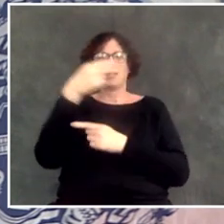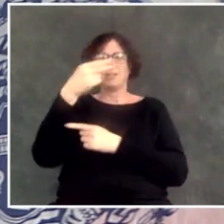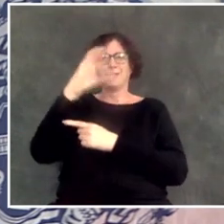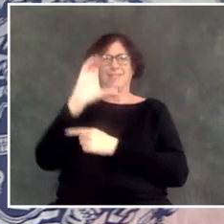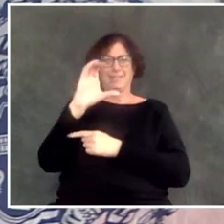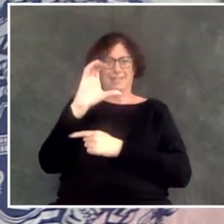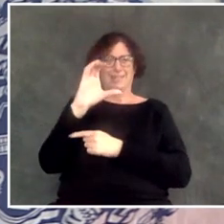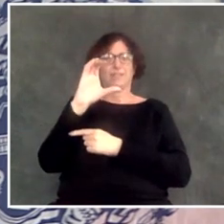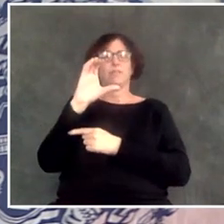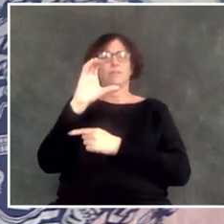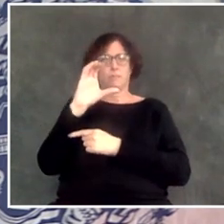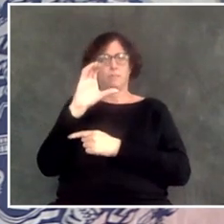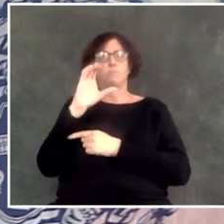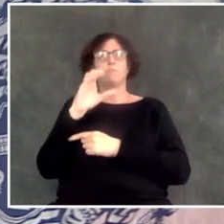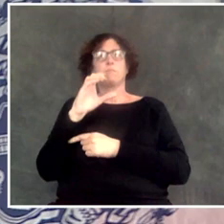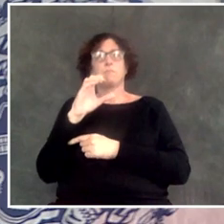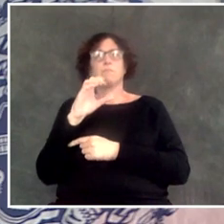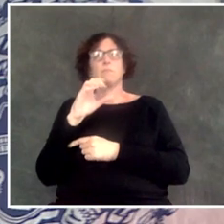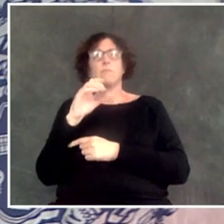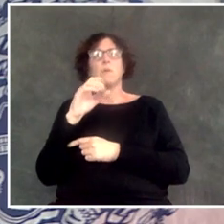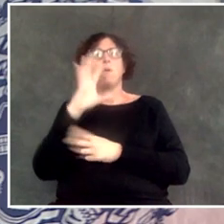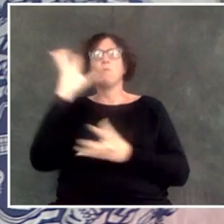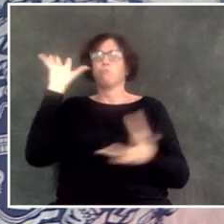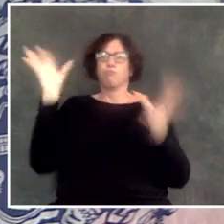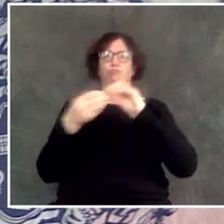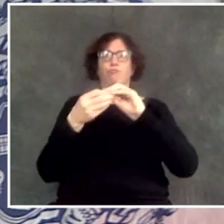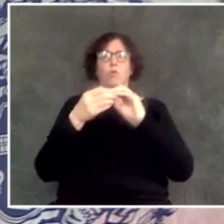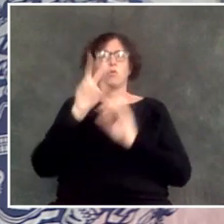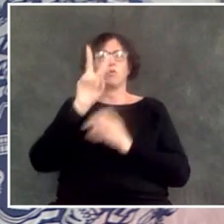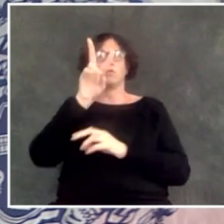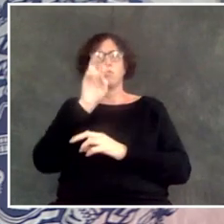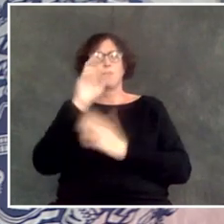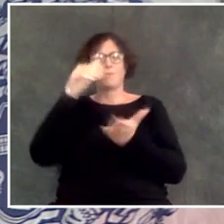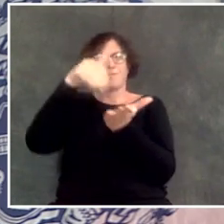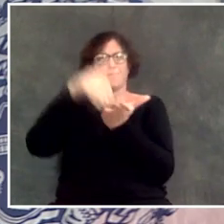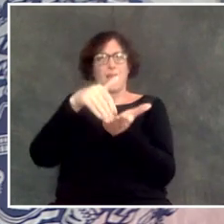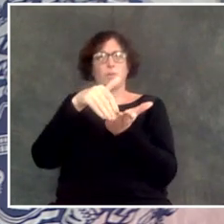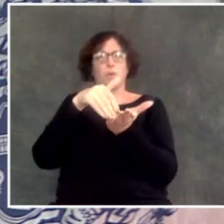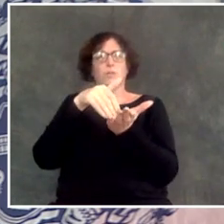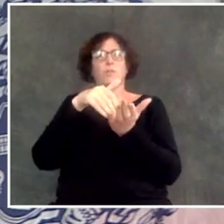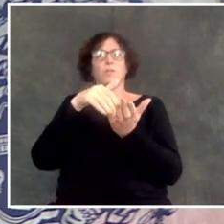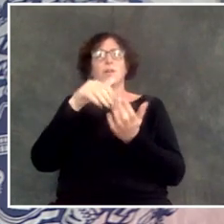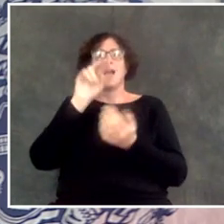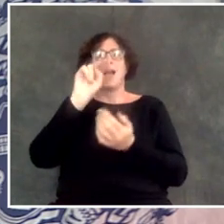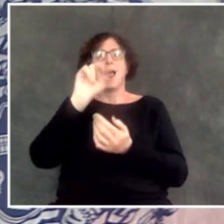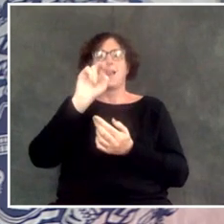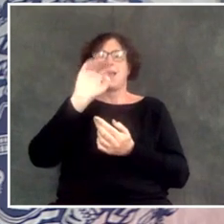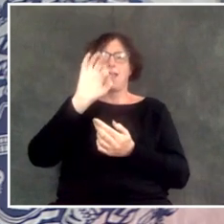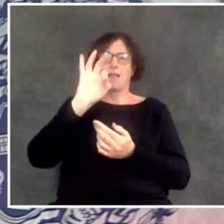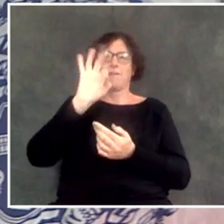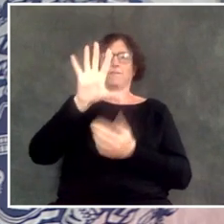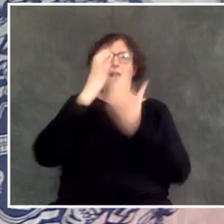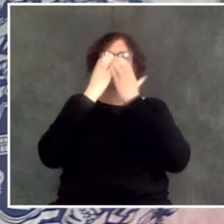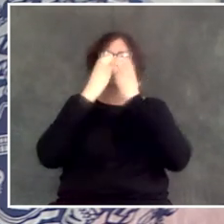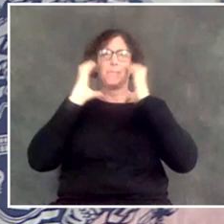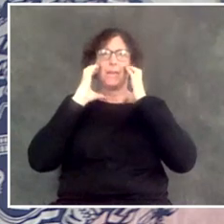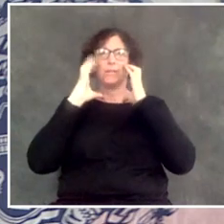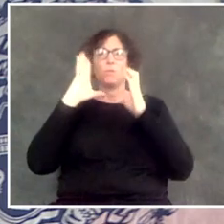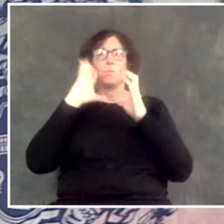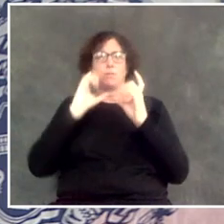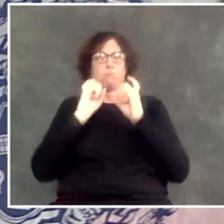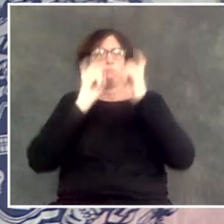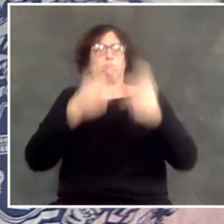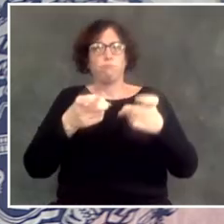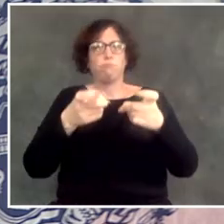200,000 N95 masks would play a crucial role protecting our healthcare workers at health and hospitals, and we received that. We're very, very